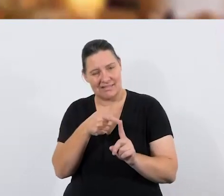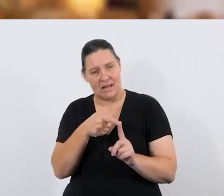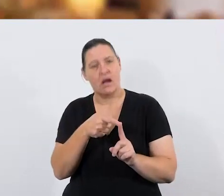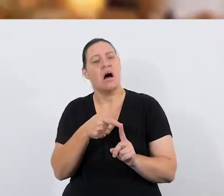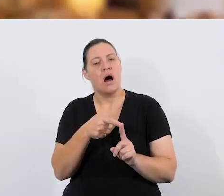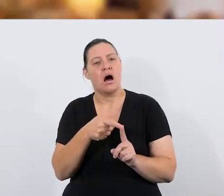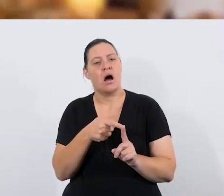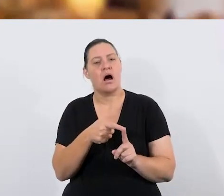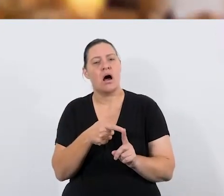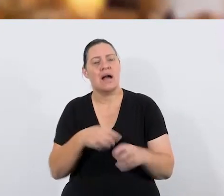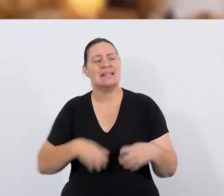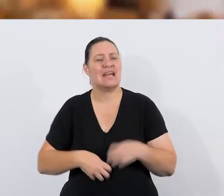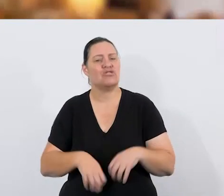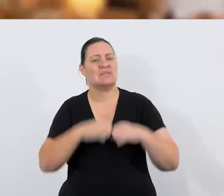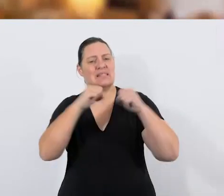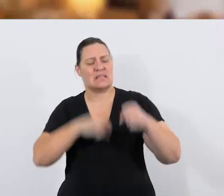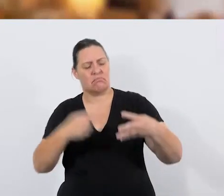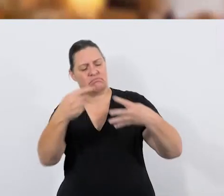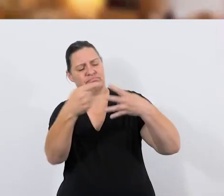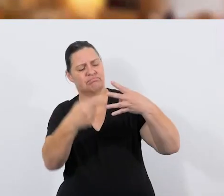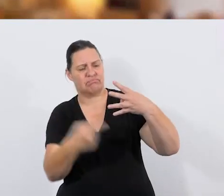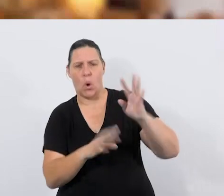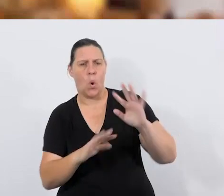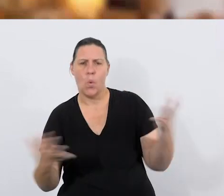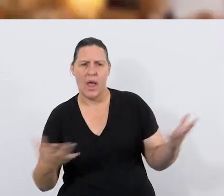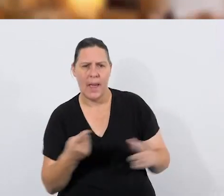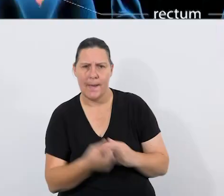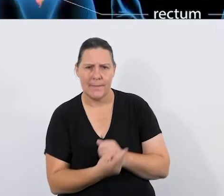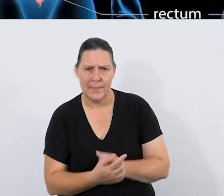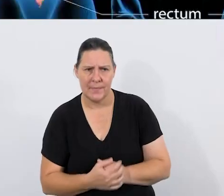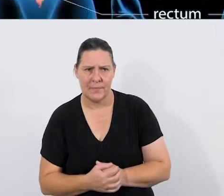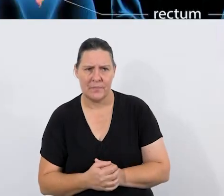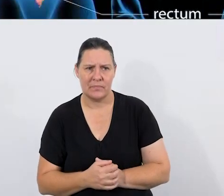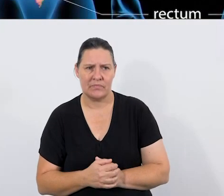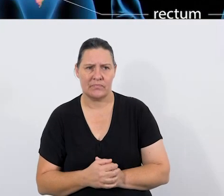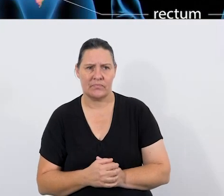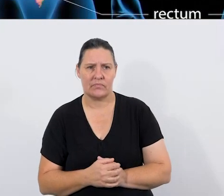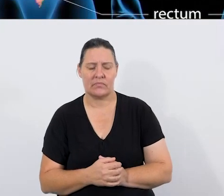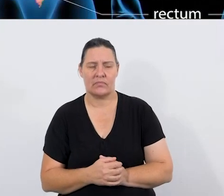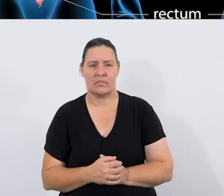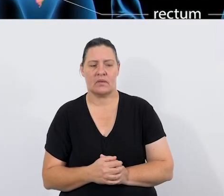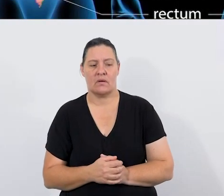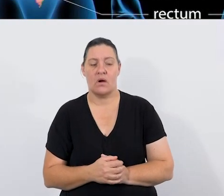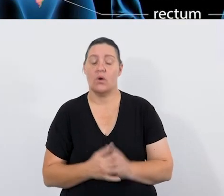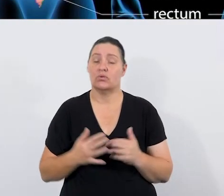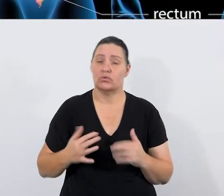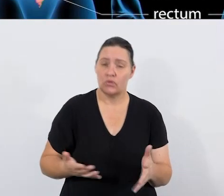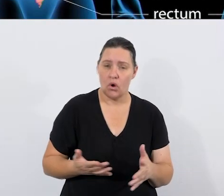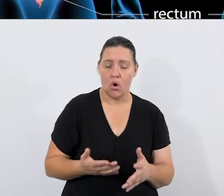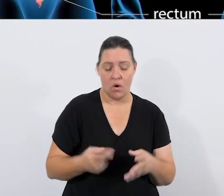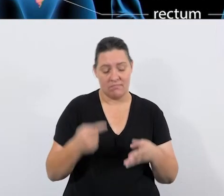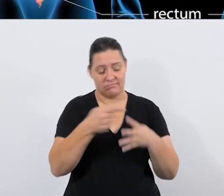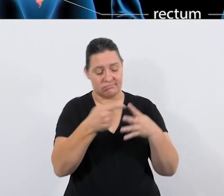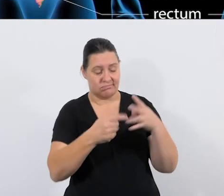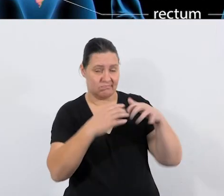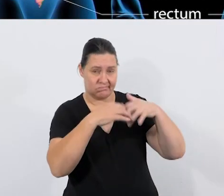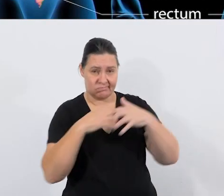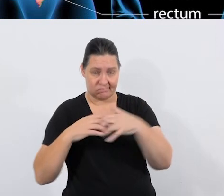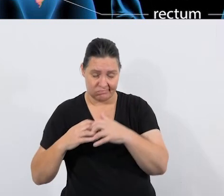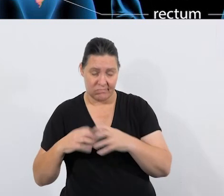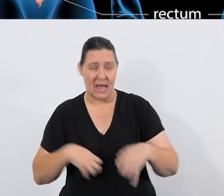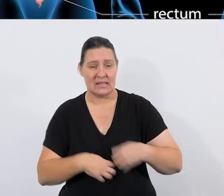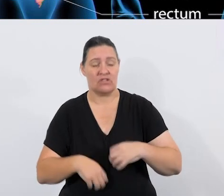mechanical digestion. And then the second one is the chemical digestion. So the chemical digestion speaks about